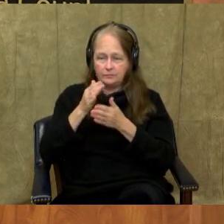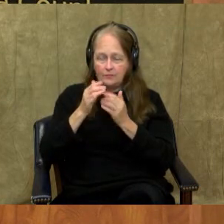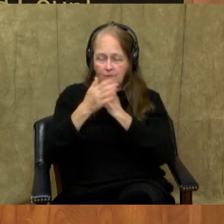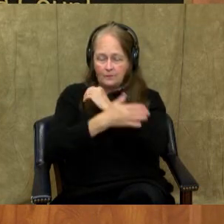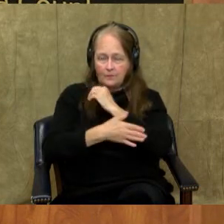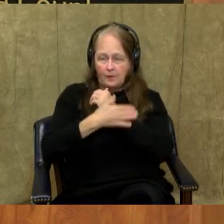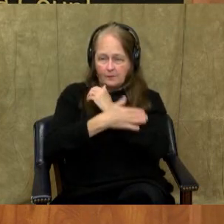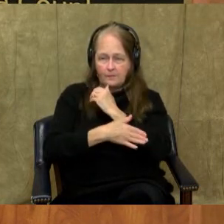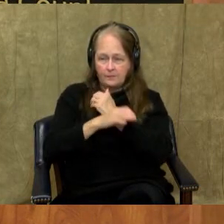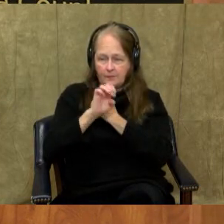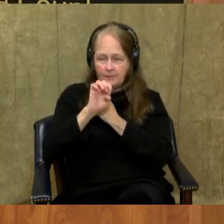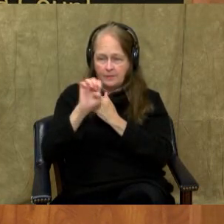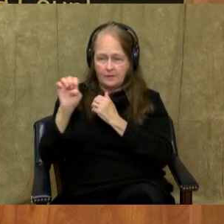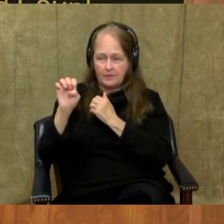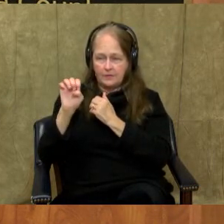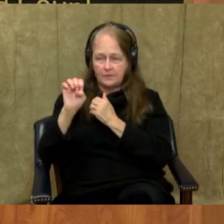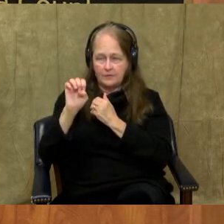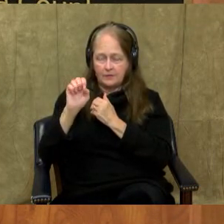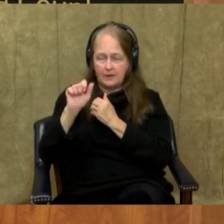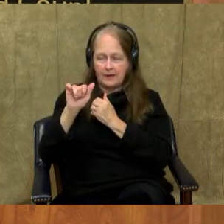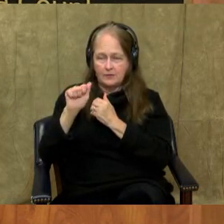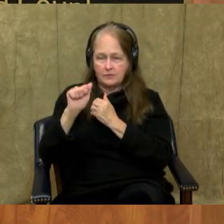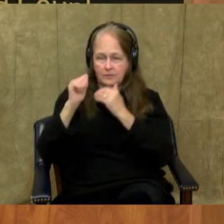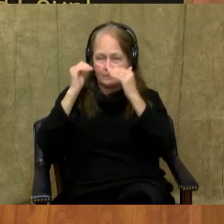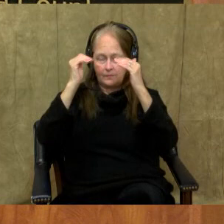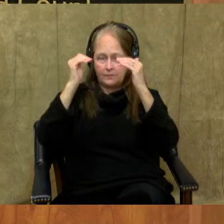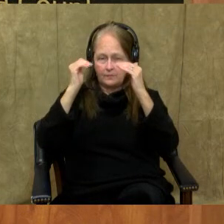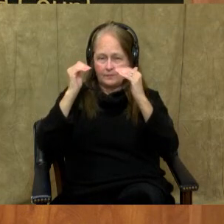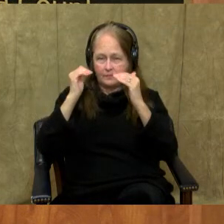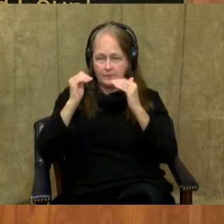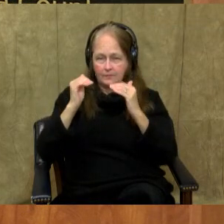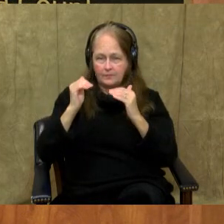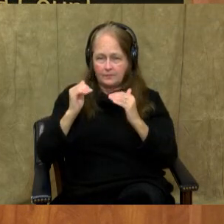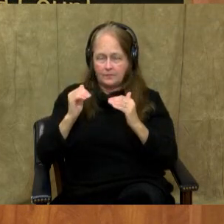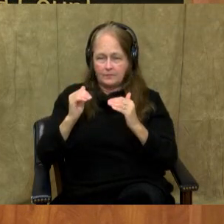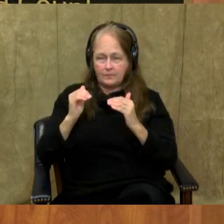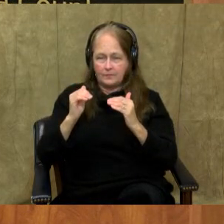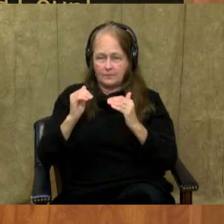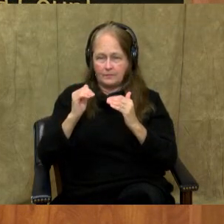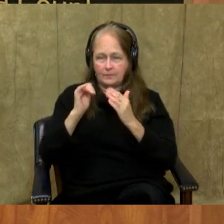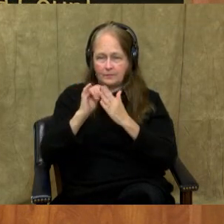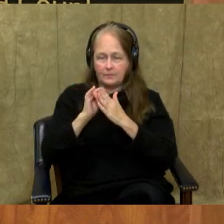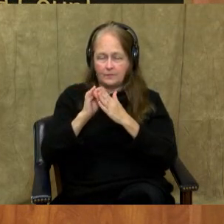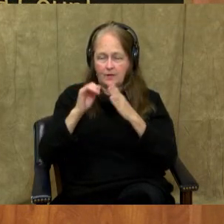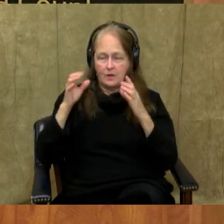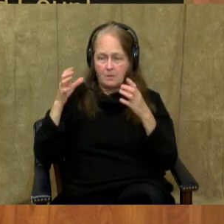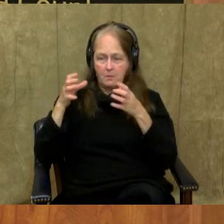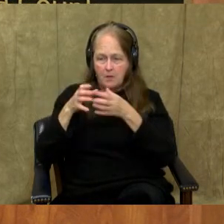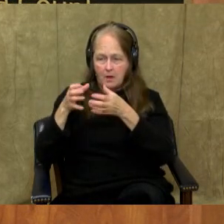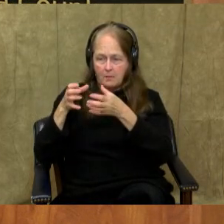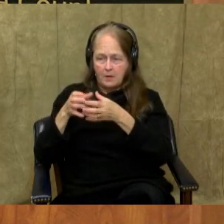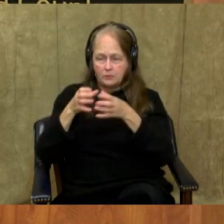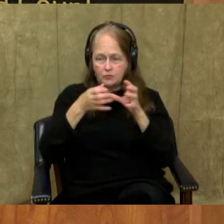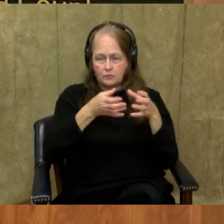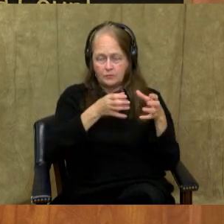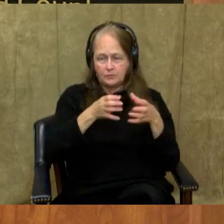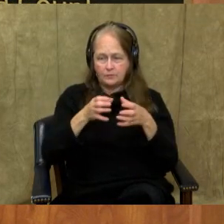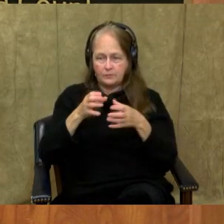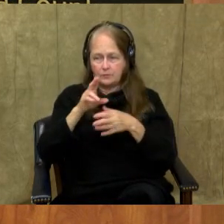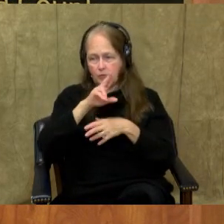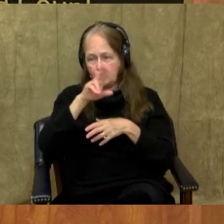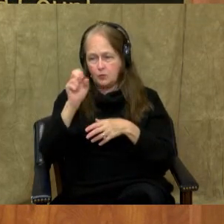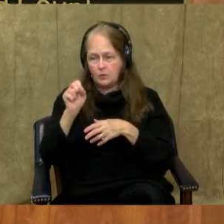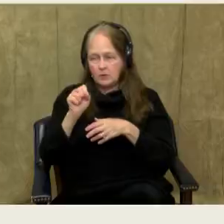countries of East Asia in alphabetical order, along with their land area and their population. We also throw in the